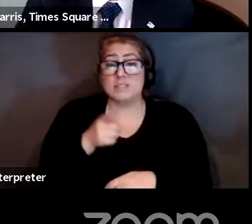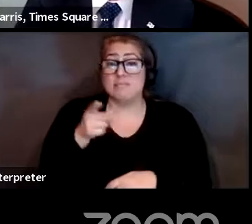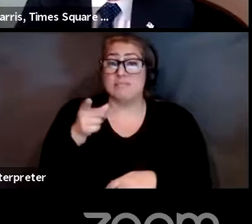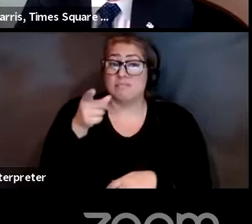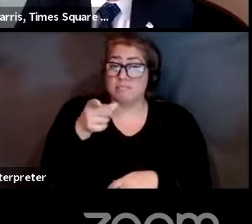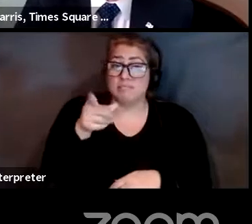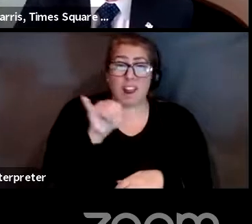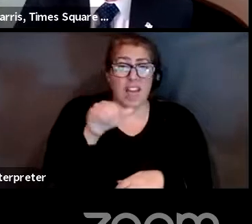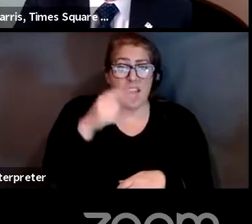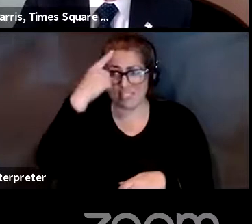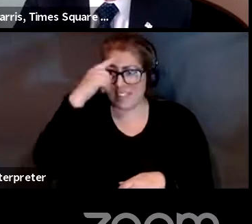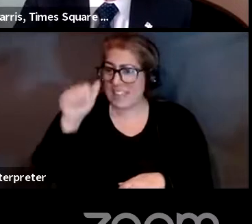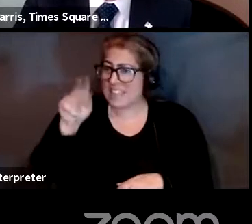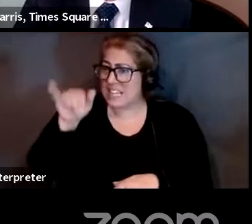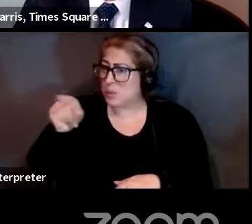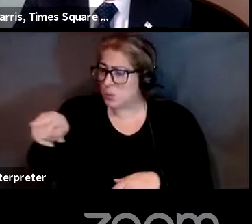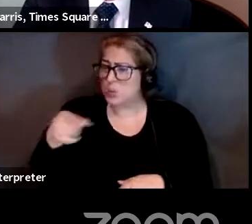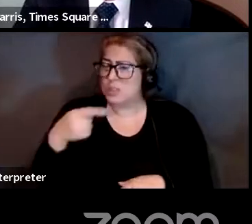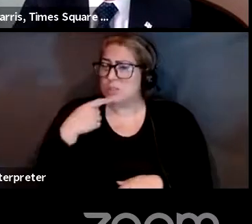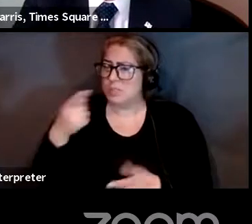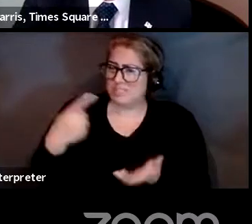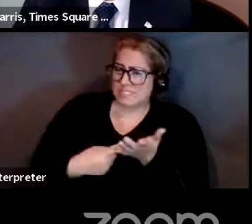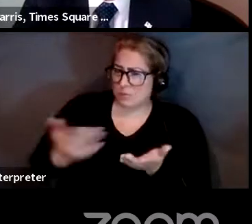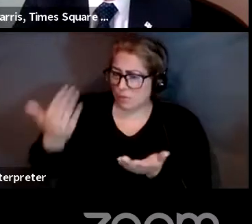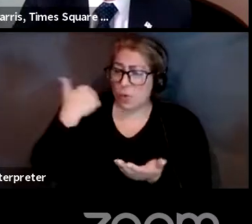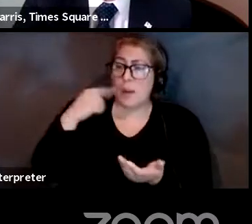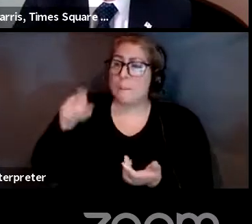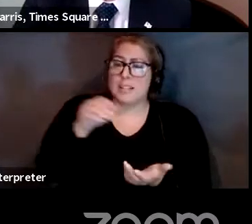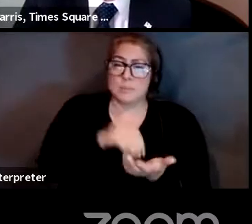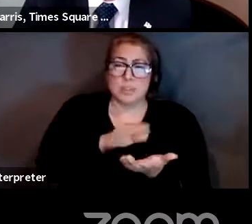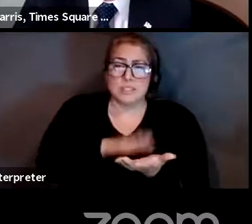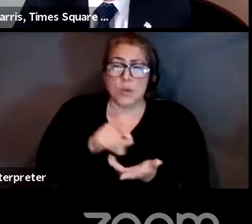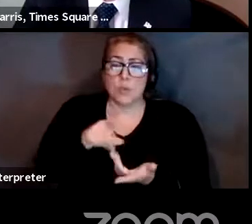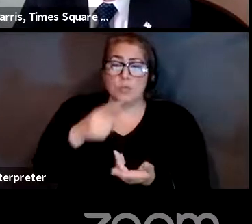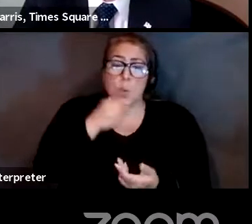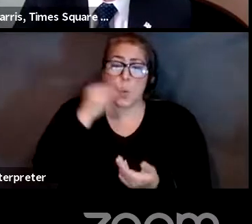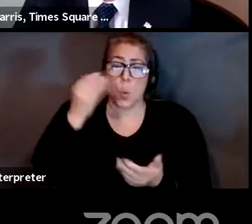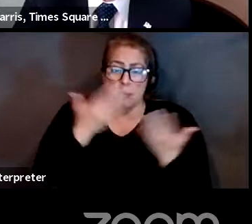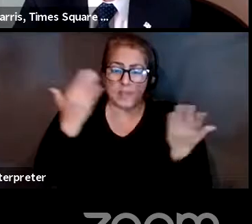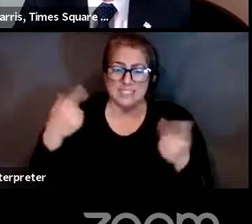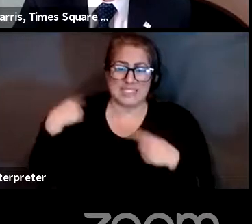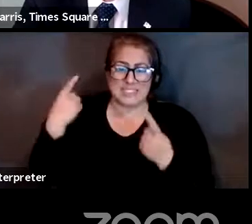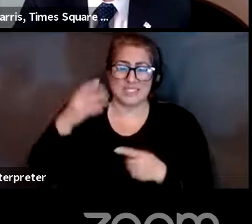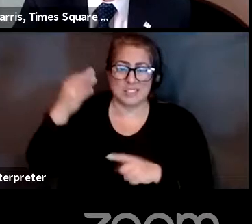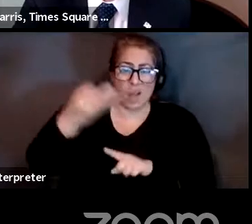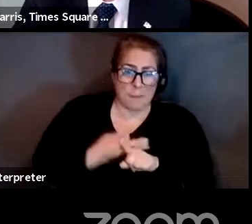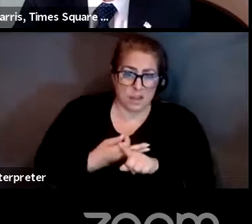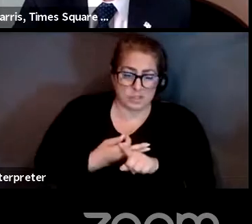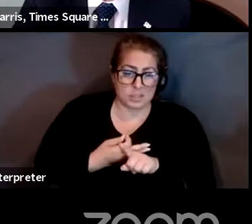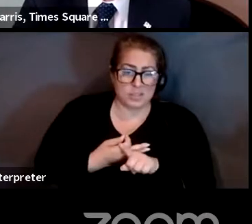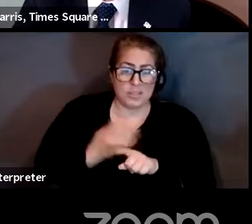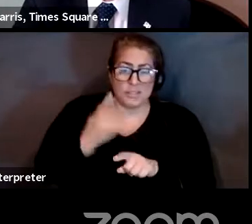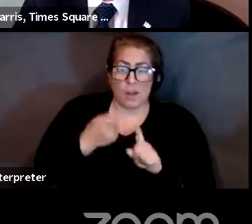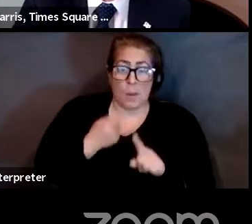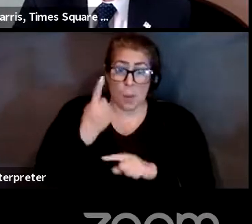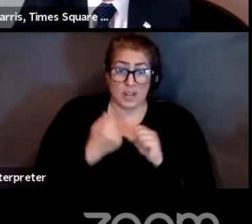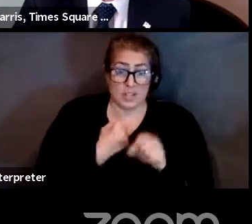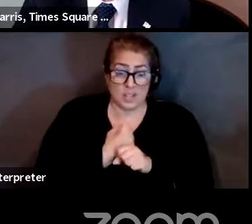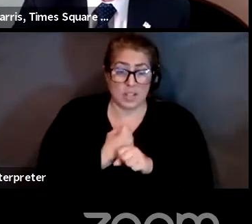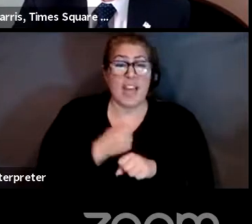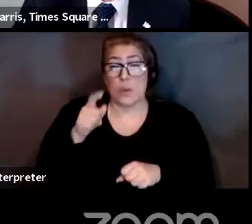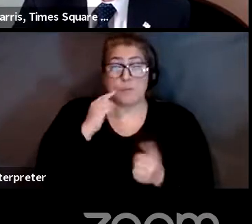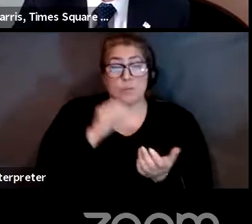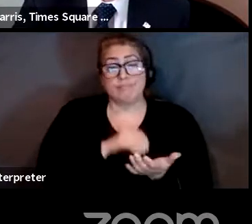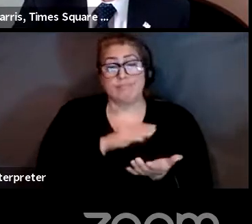document that you've been homeless for the past 9 out of 12 months. And, you know, document every month for the